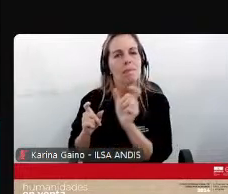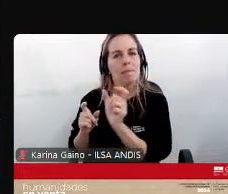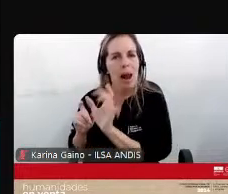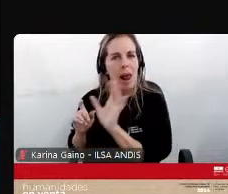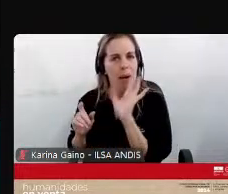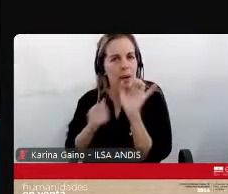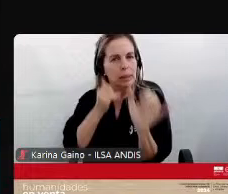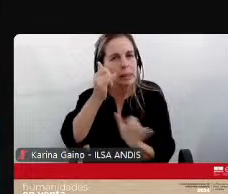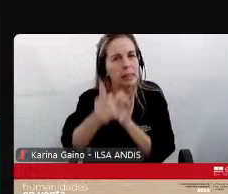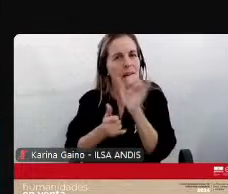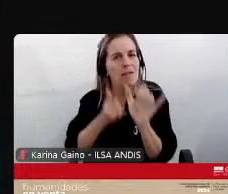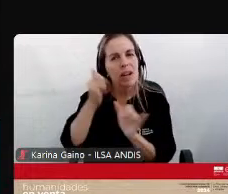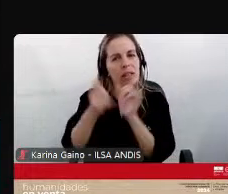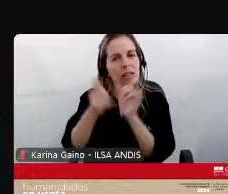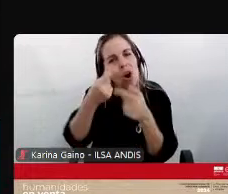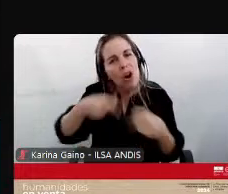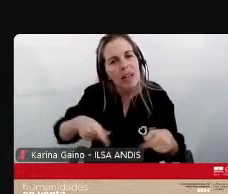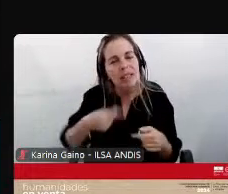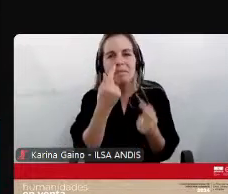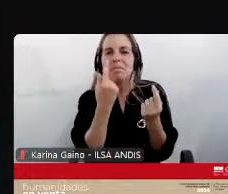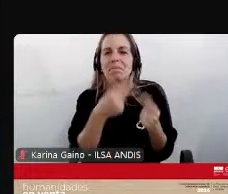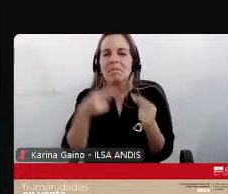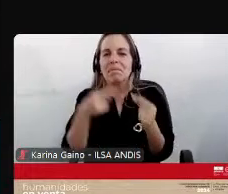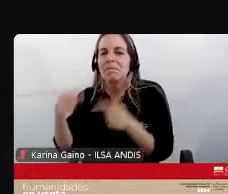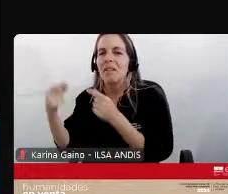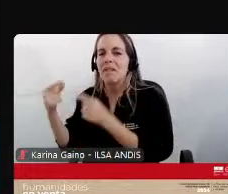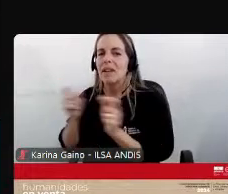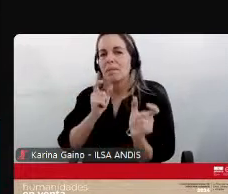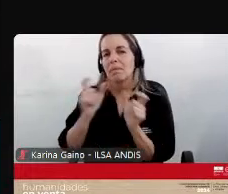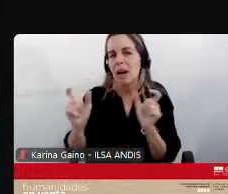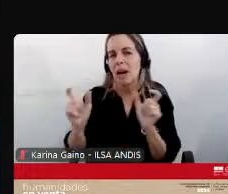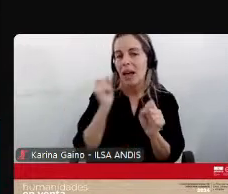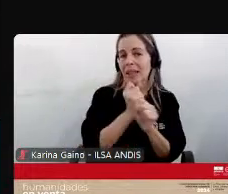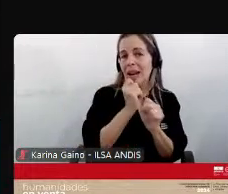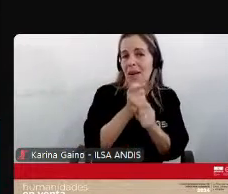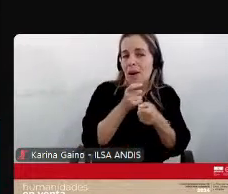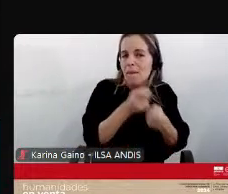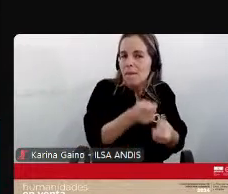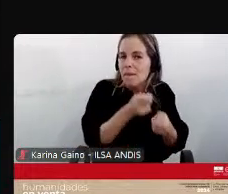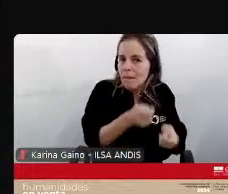differences between human trafficking and forced labor. We know that